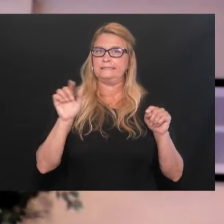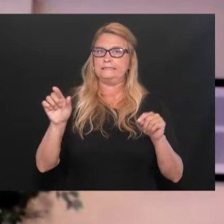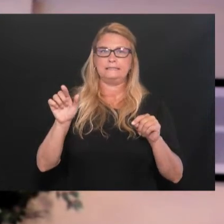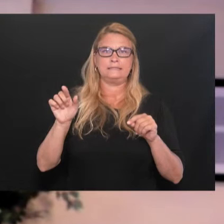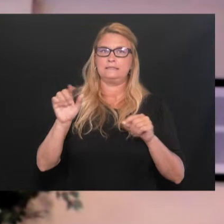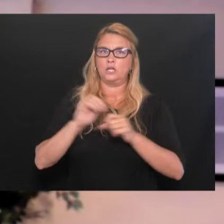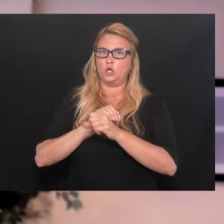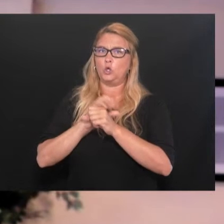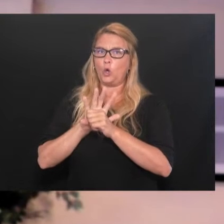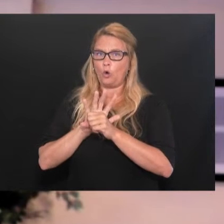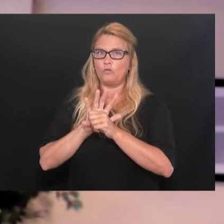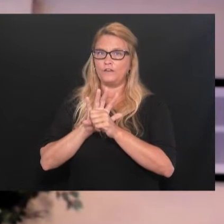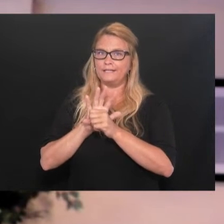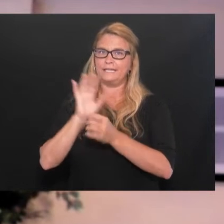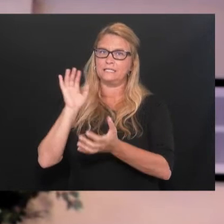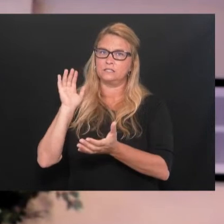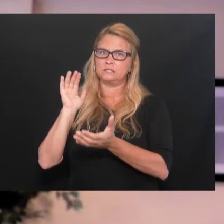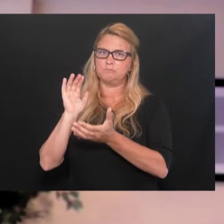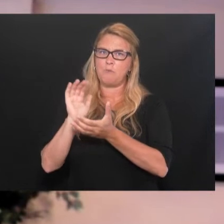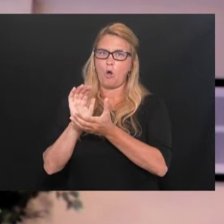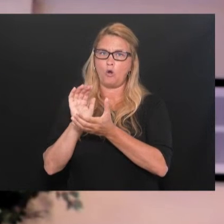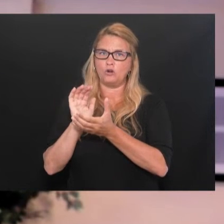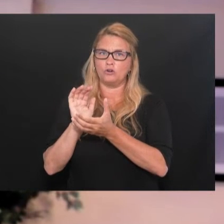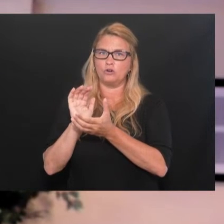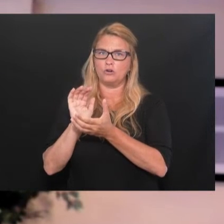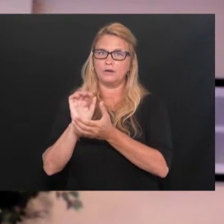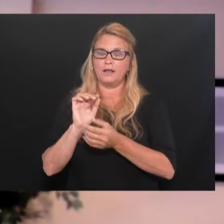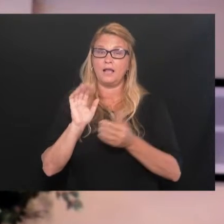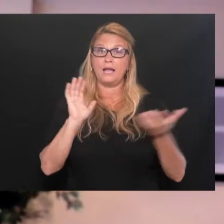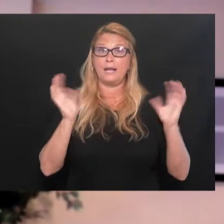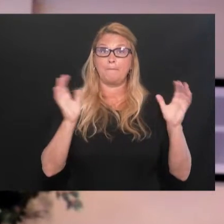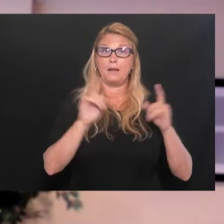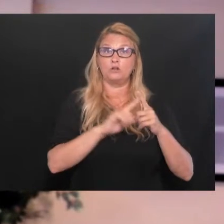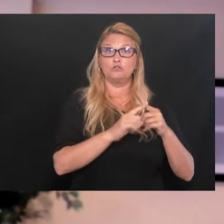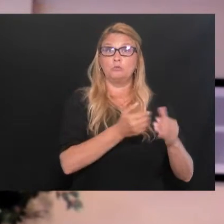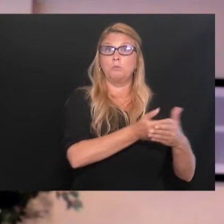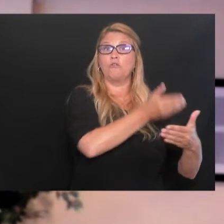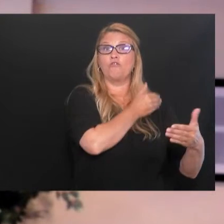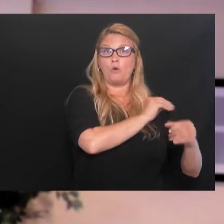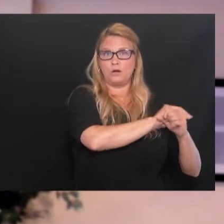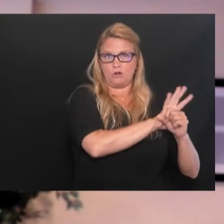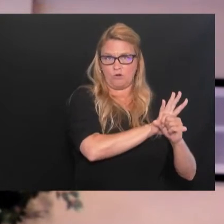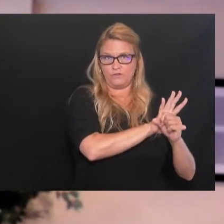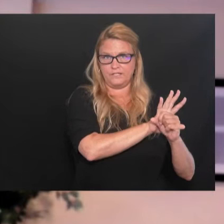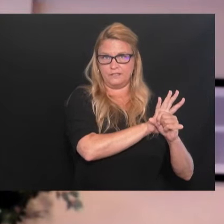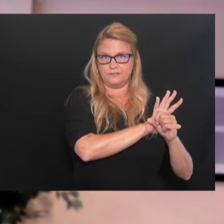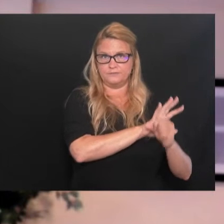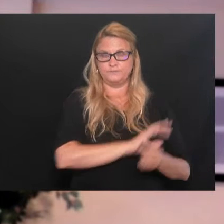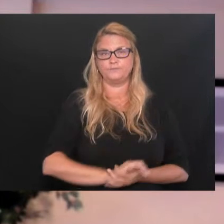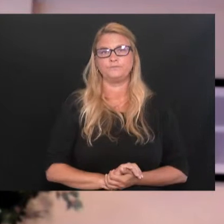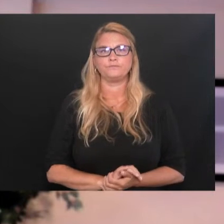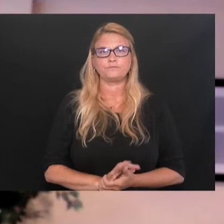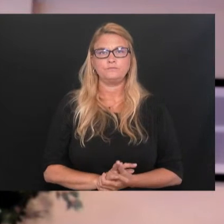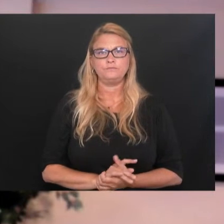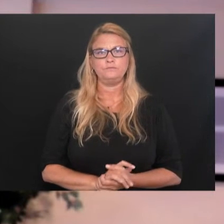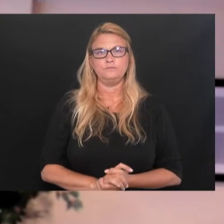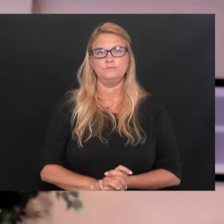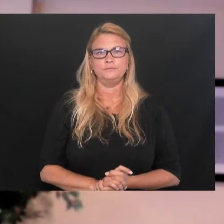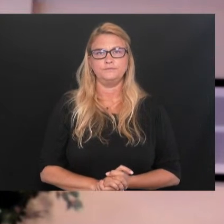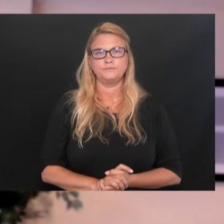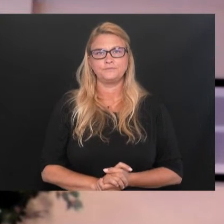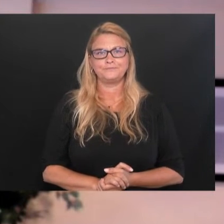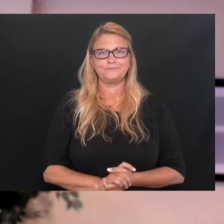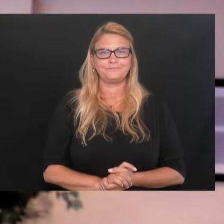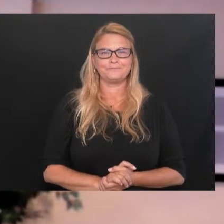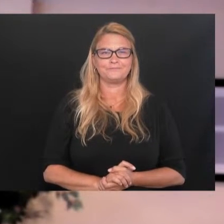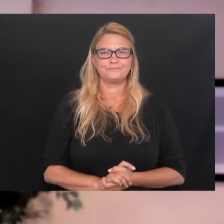be smaller than a comparison group where people had brain scans and didn't have COVID and had scans afterwards